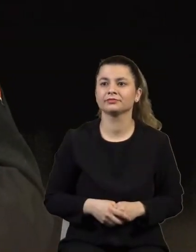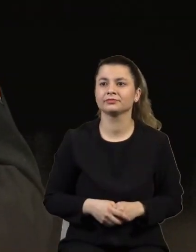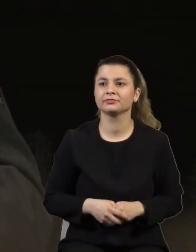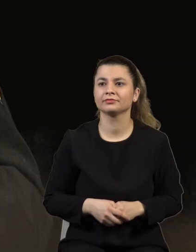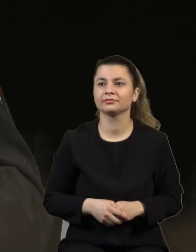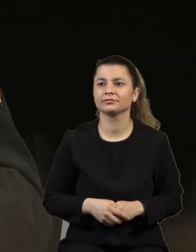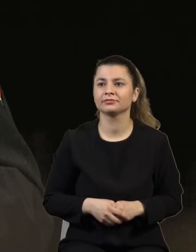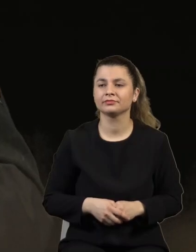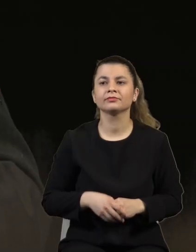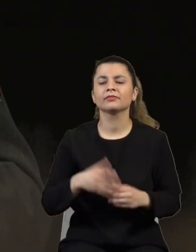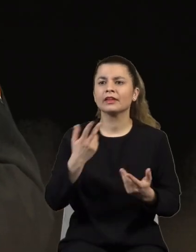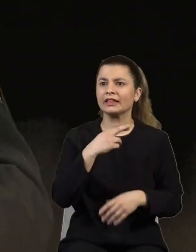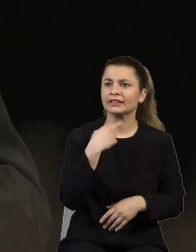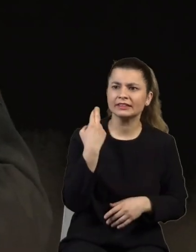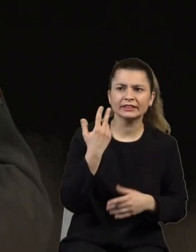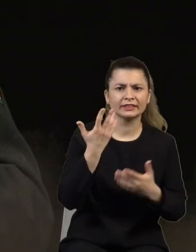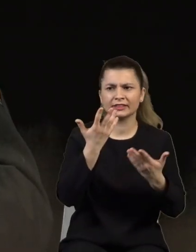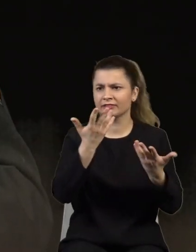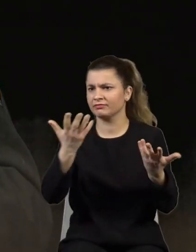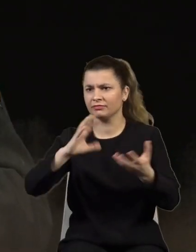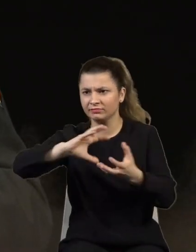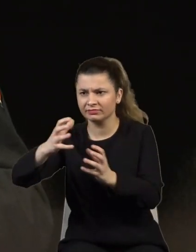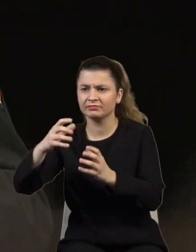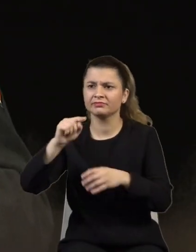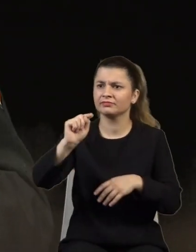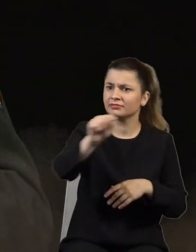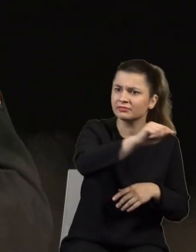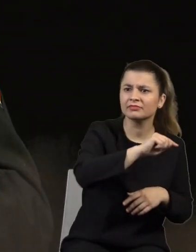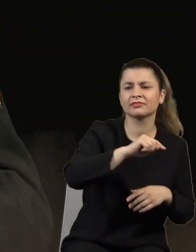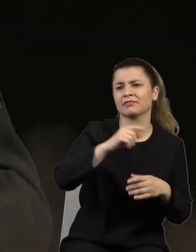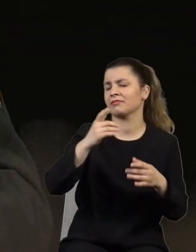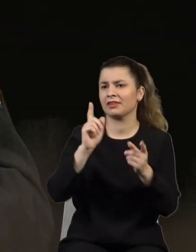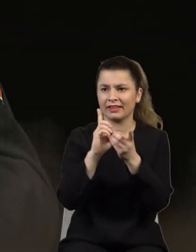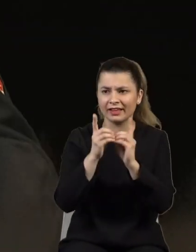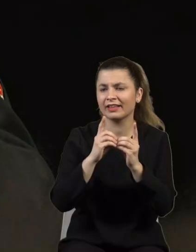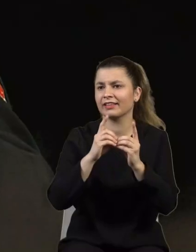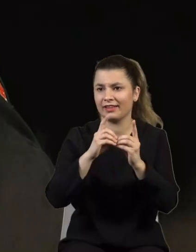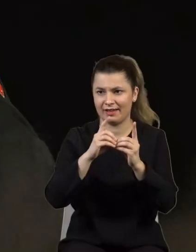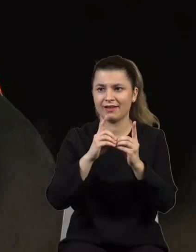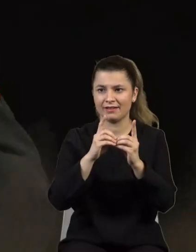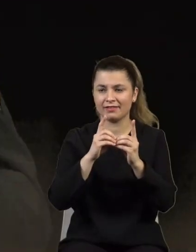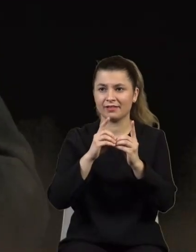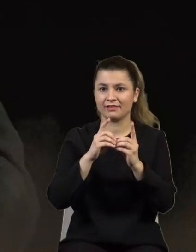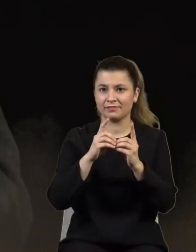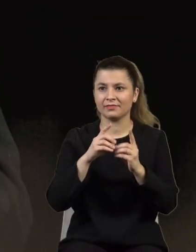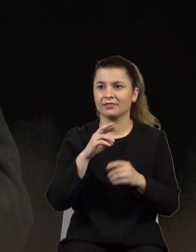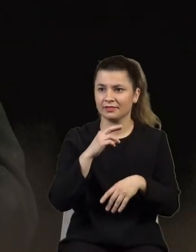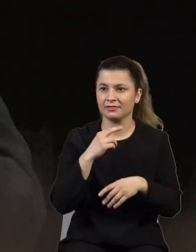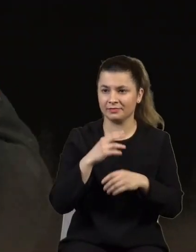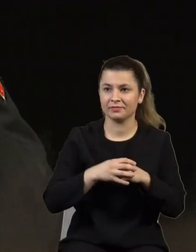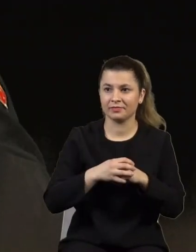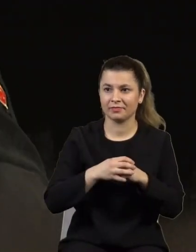say, we are at war. But officially, we are not at war. But in order to be well